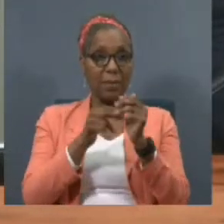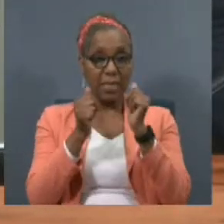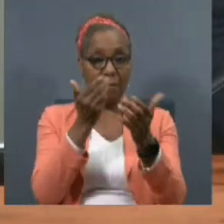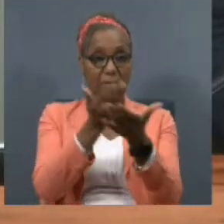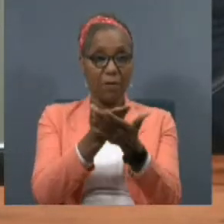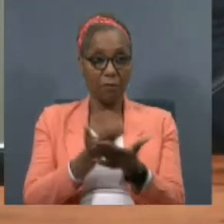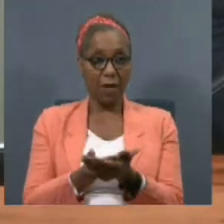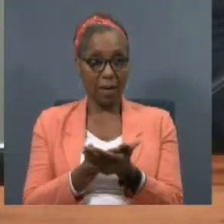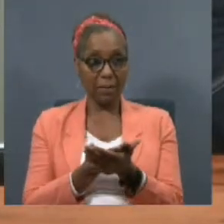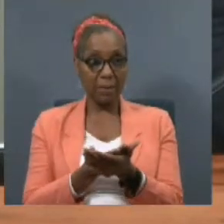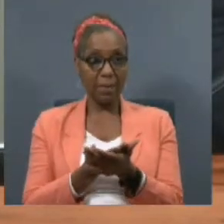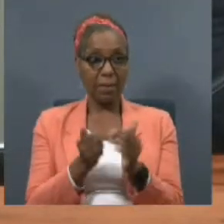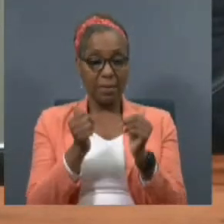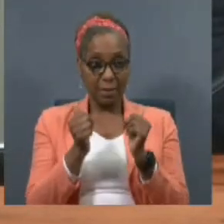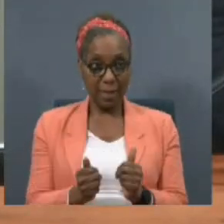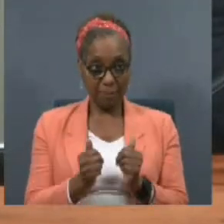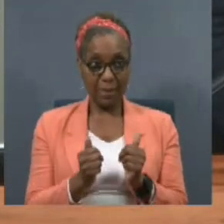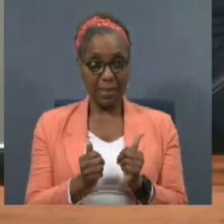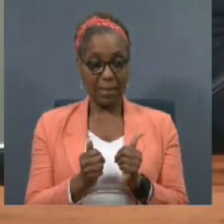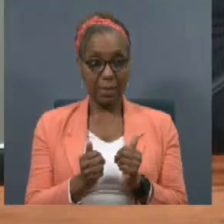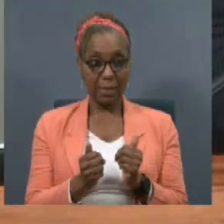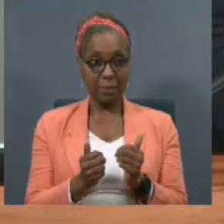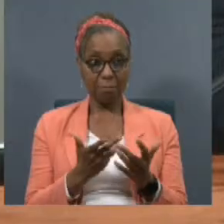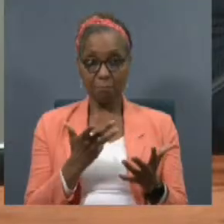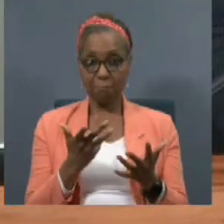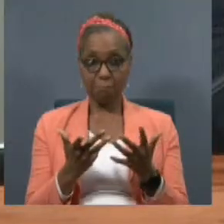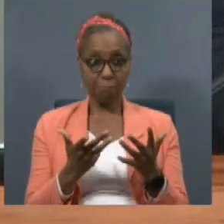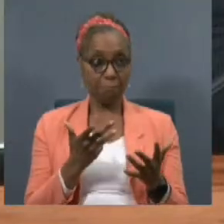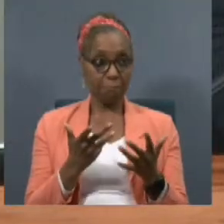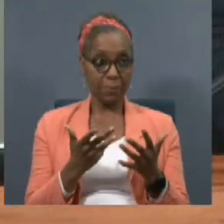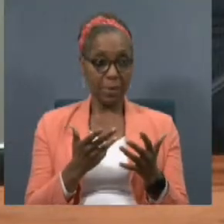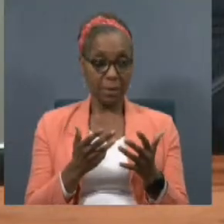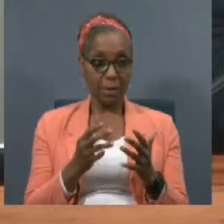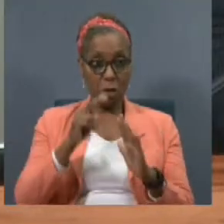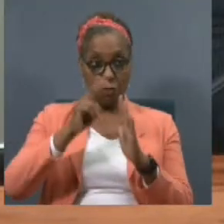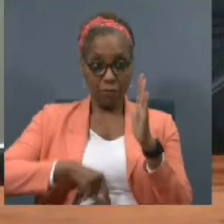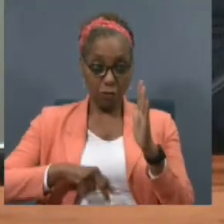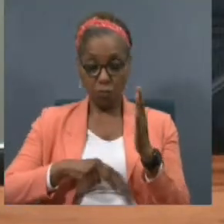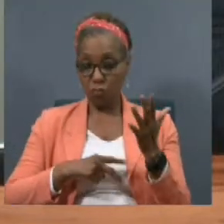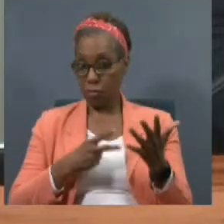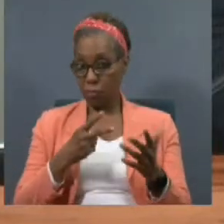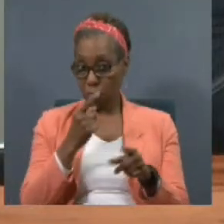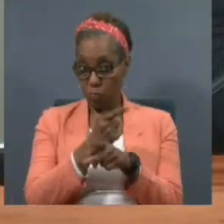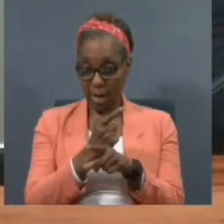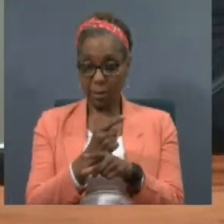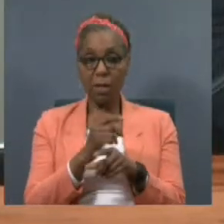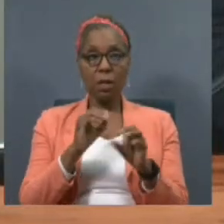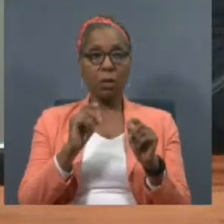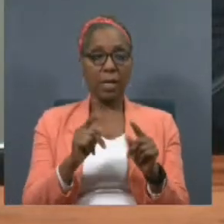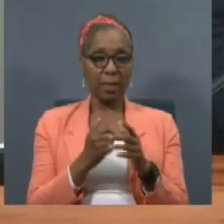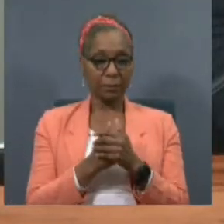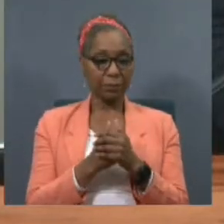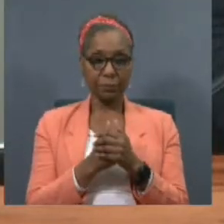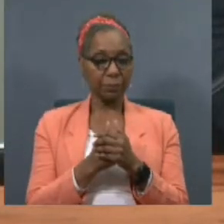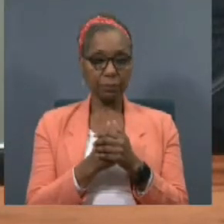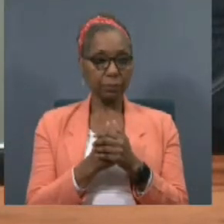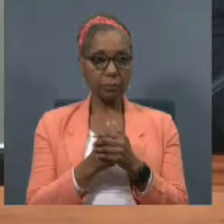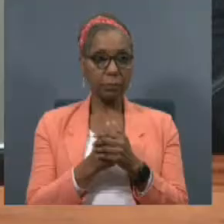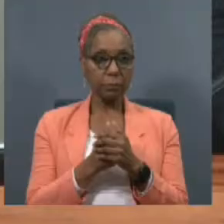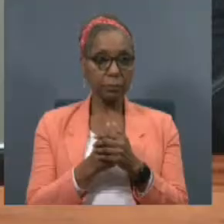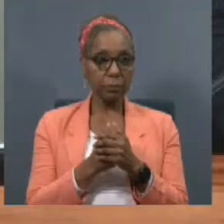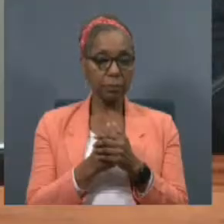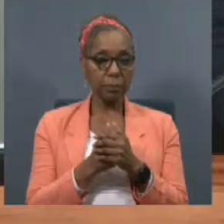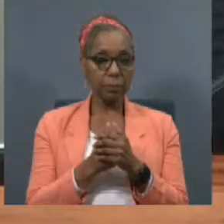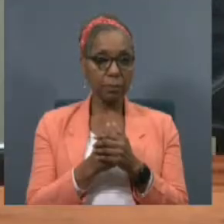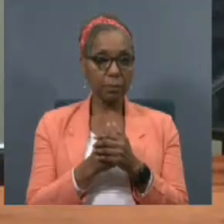verified and they can be reviewed, if you will, right? So, I mean, I'm saying,